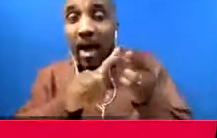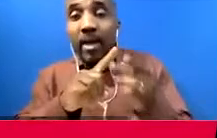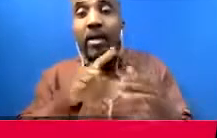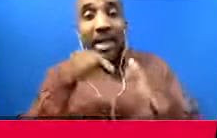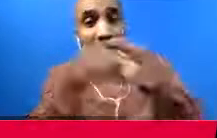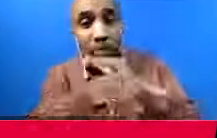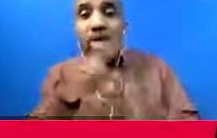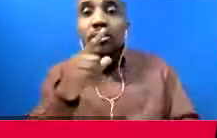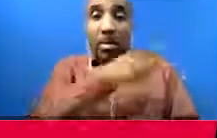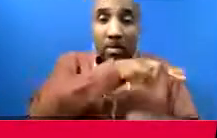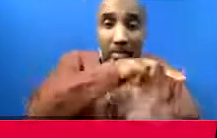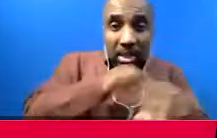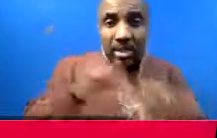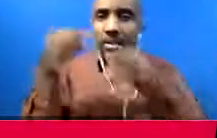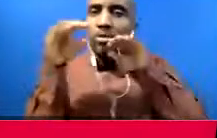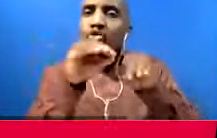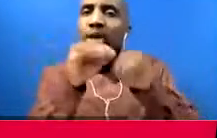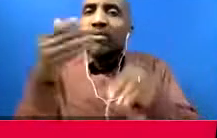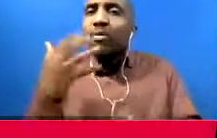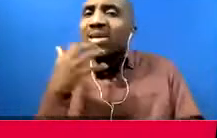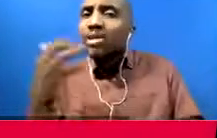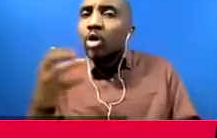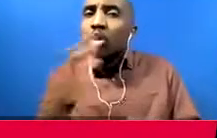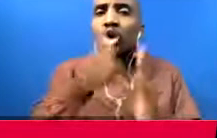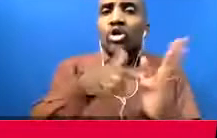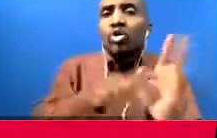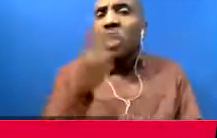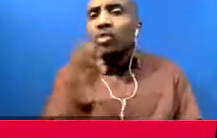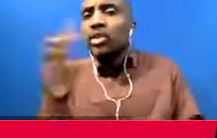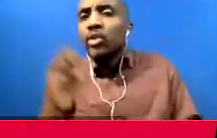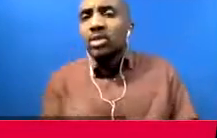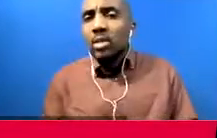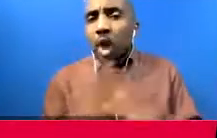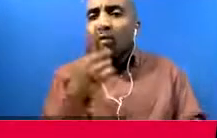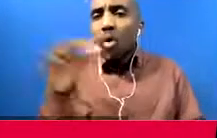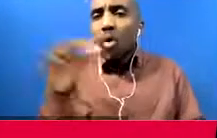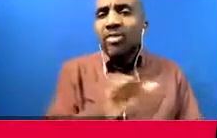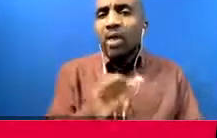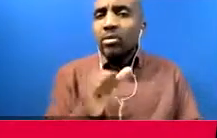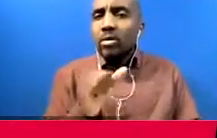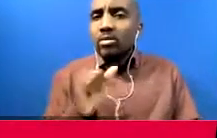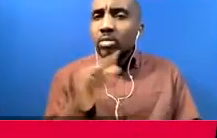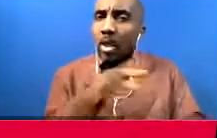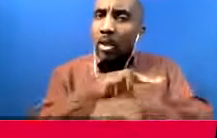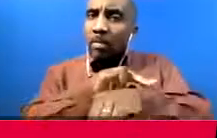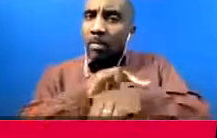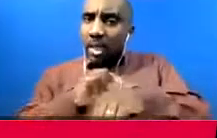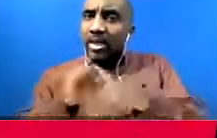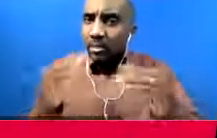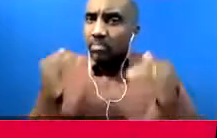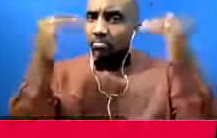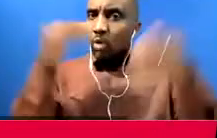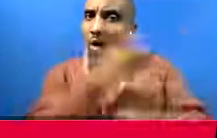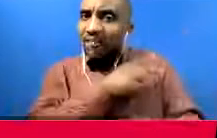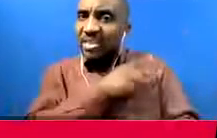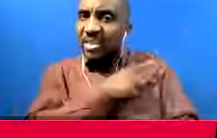general. And as of July 2020, more than 1,000 senior police officials from the US visited or had